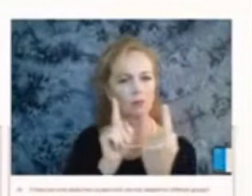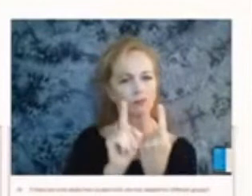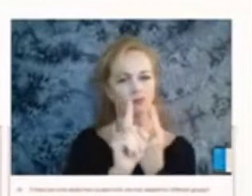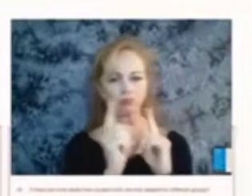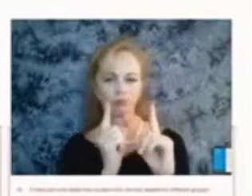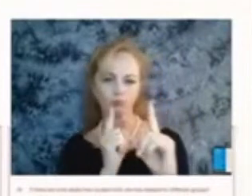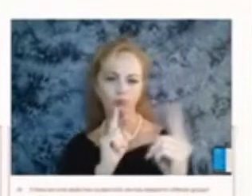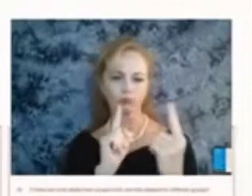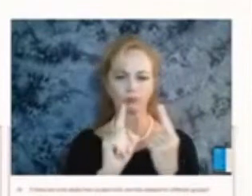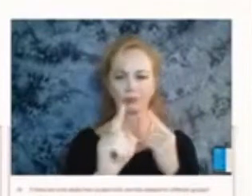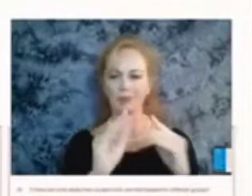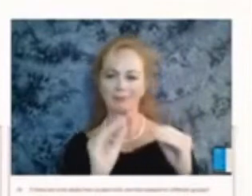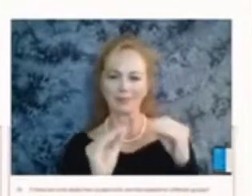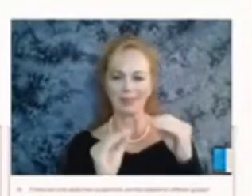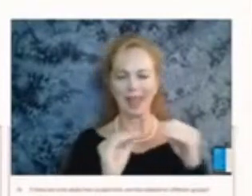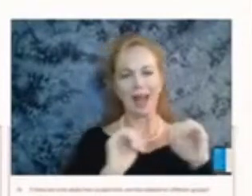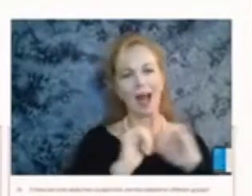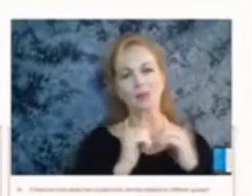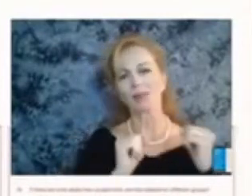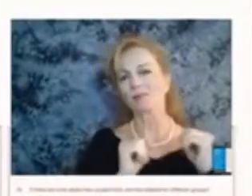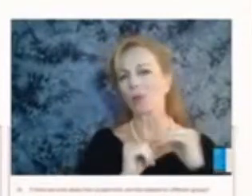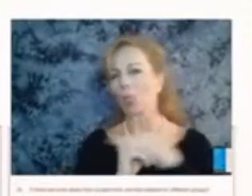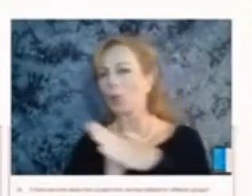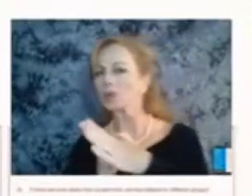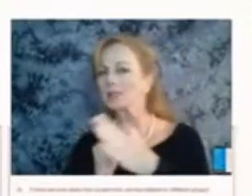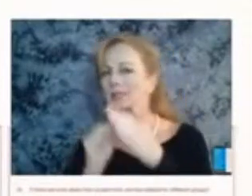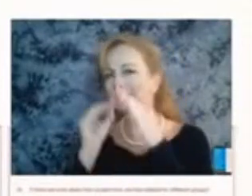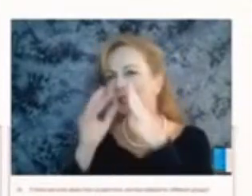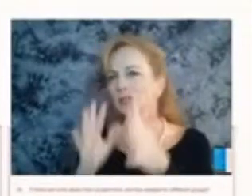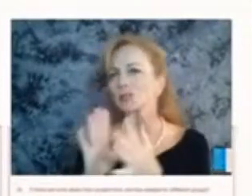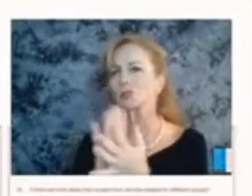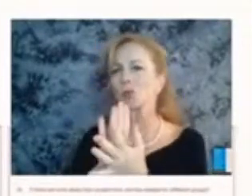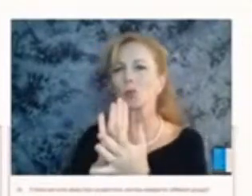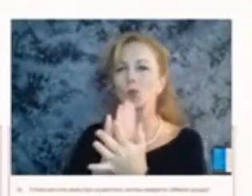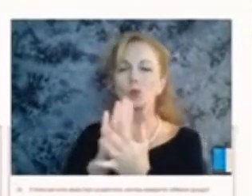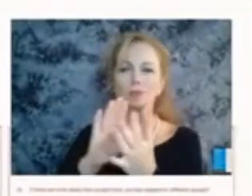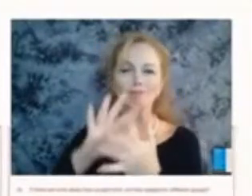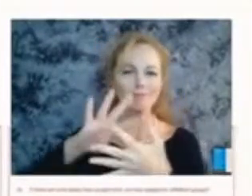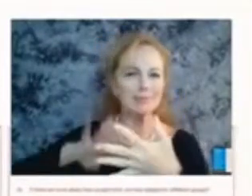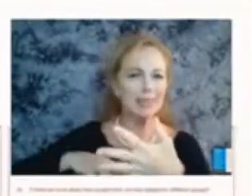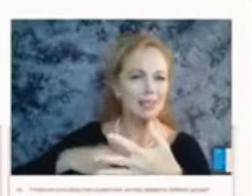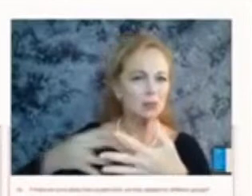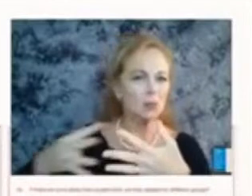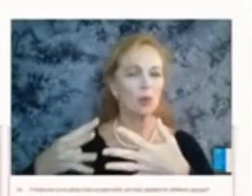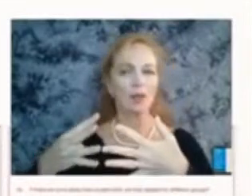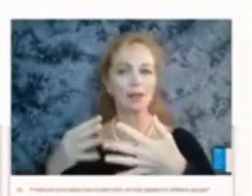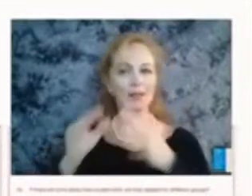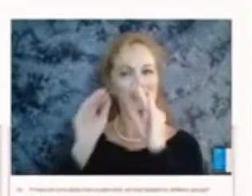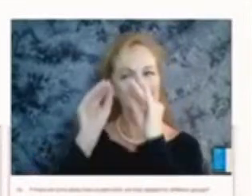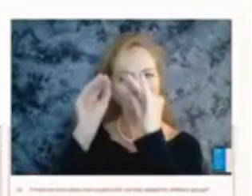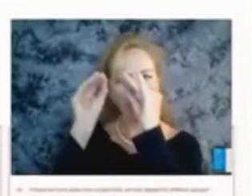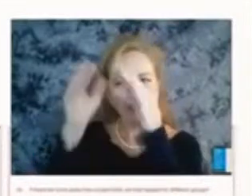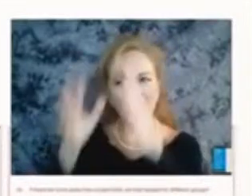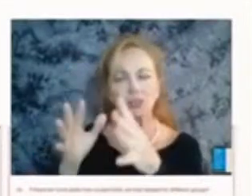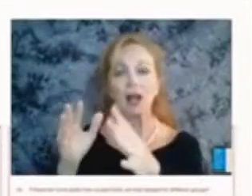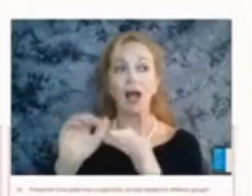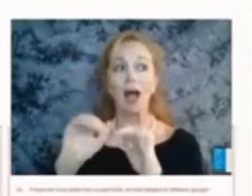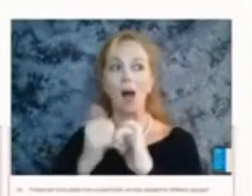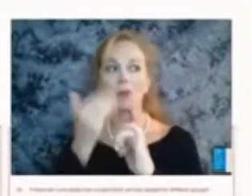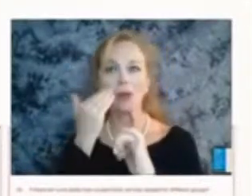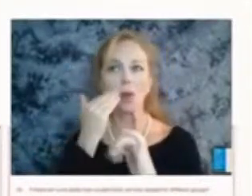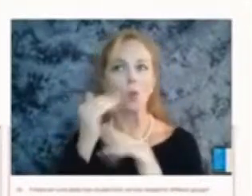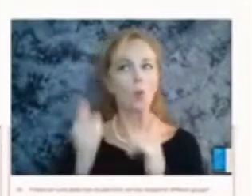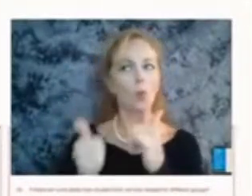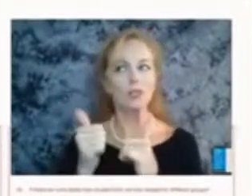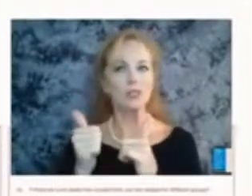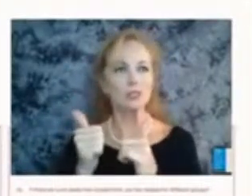on a teacher's schedule? How do we help them build that into their individual schedule so that we know who's where and